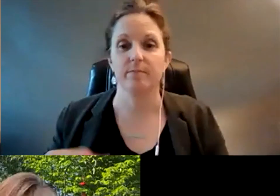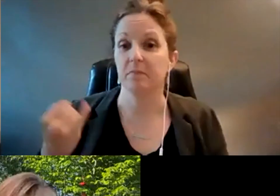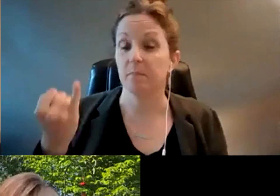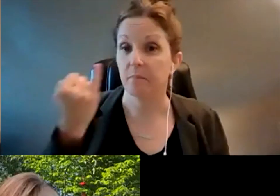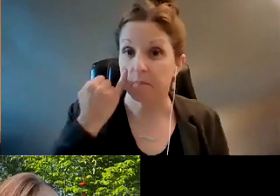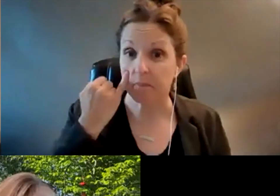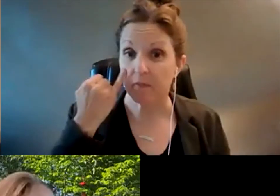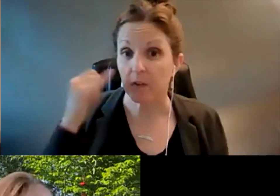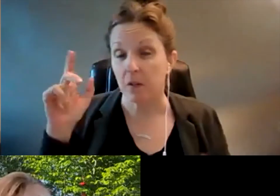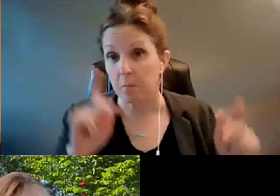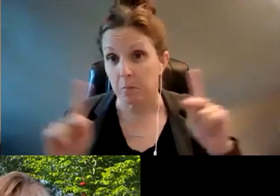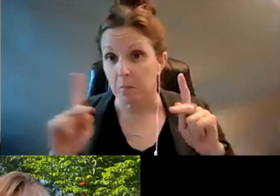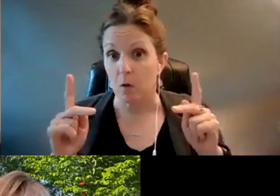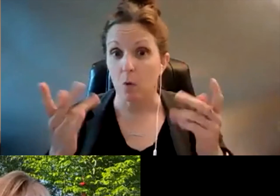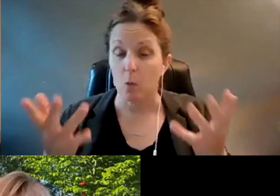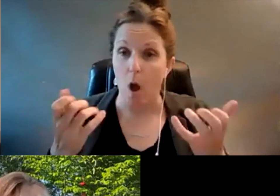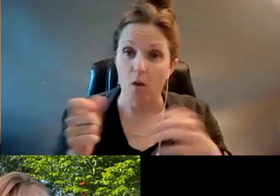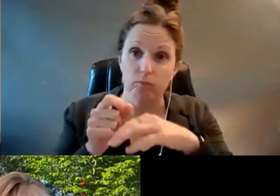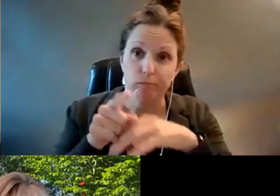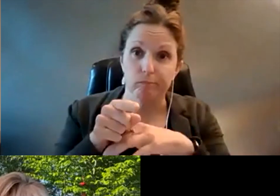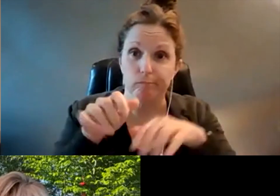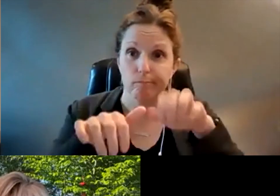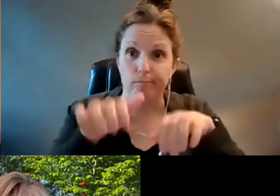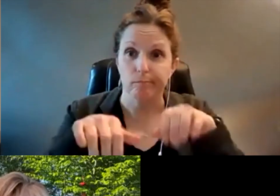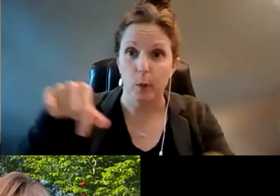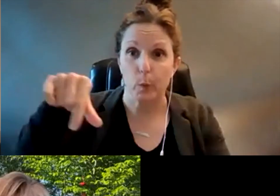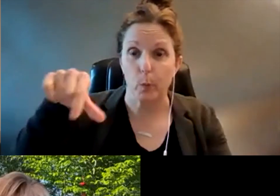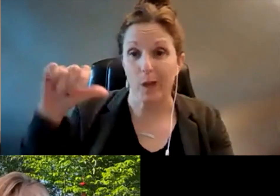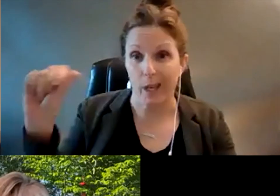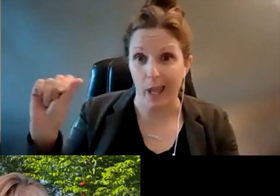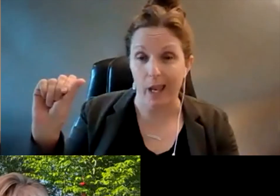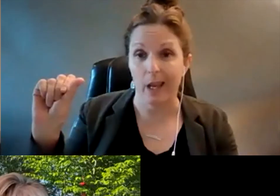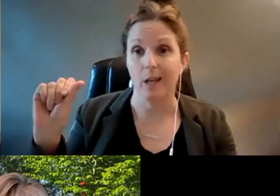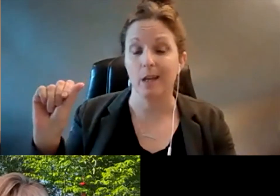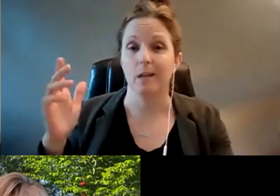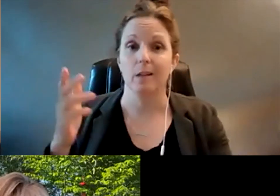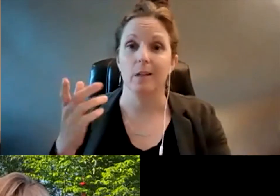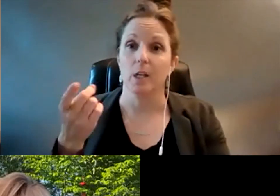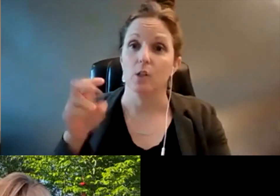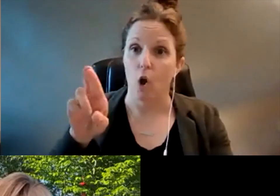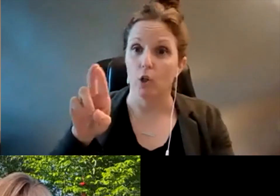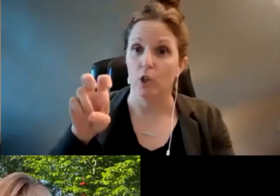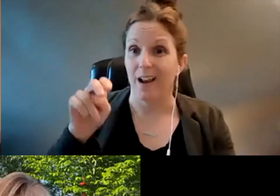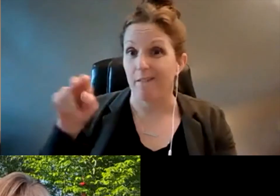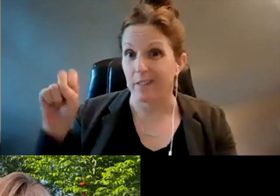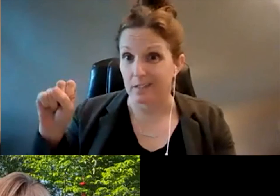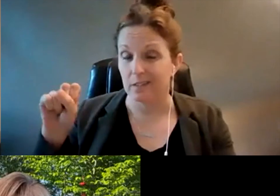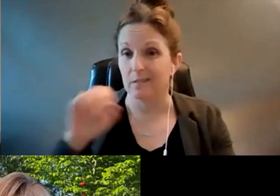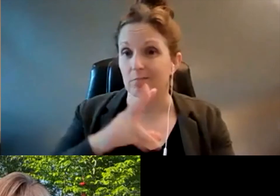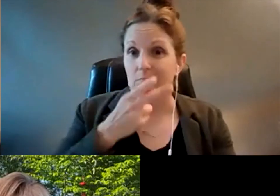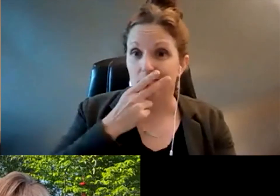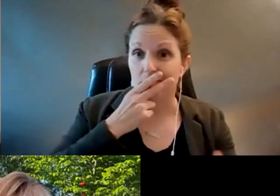So I'll say that we do have extra time. We have been very efficient with our presentations so